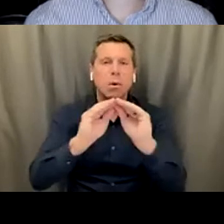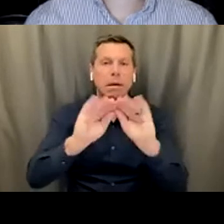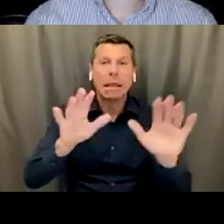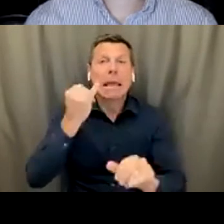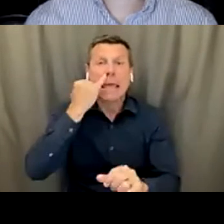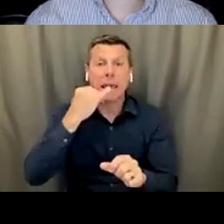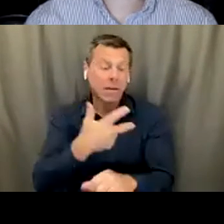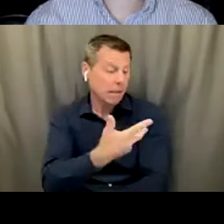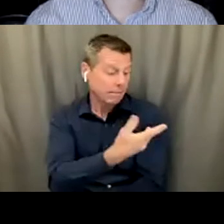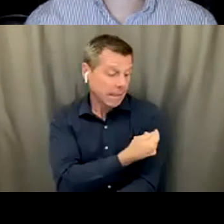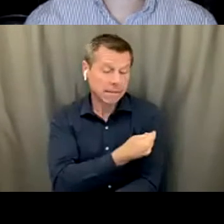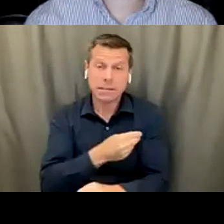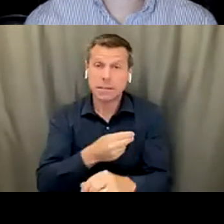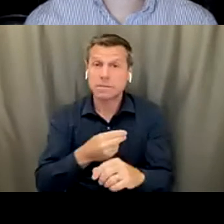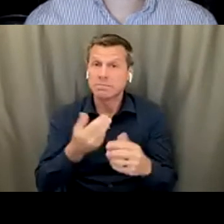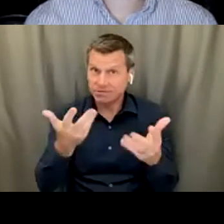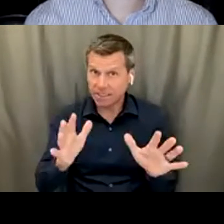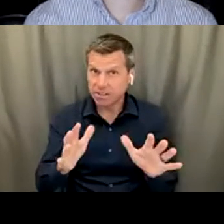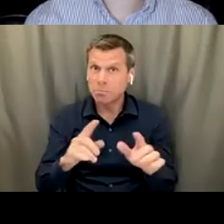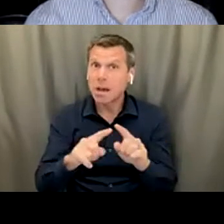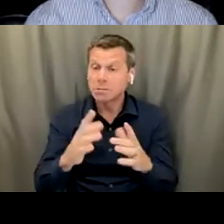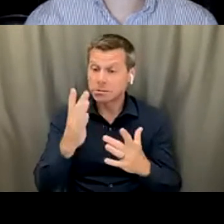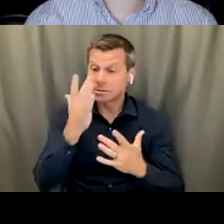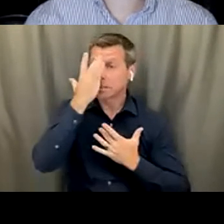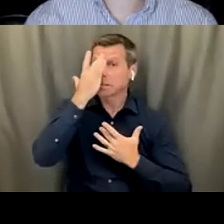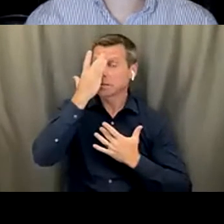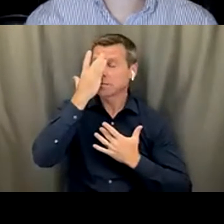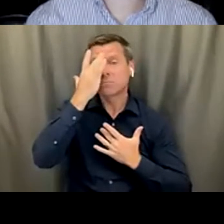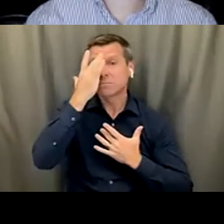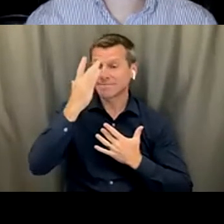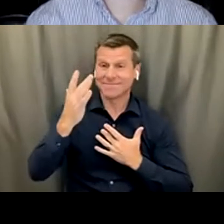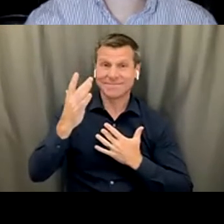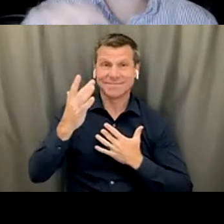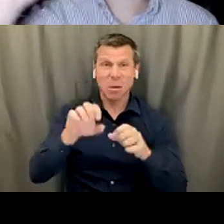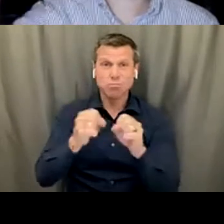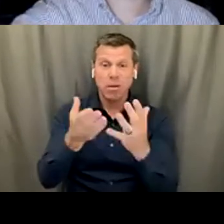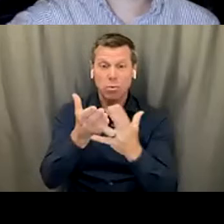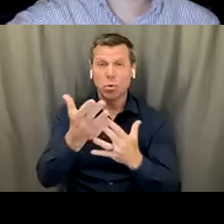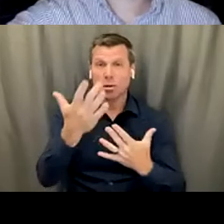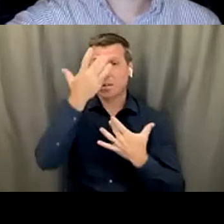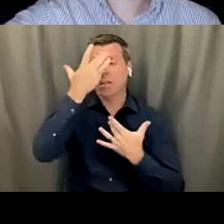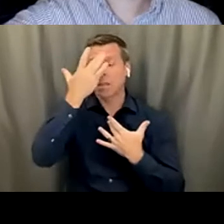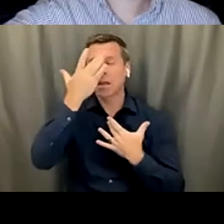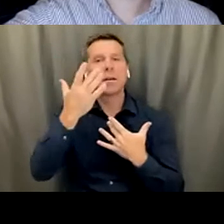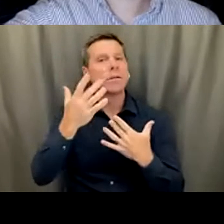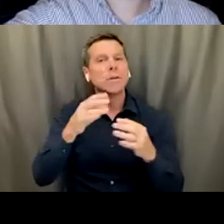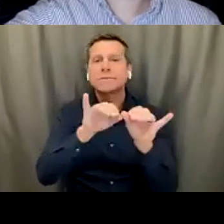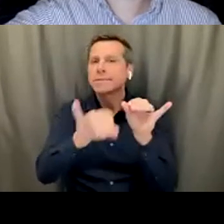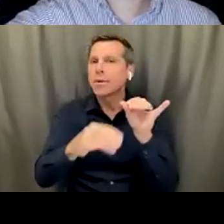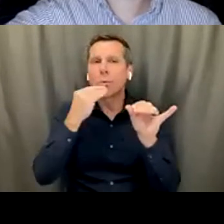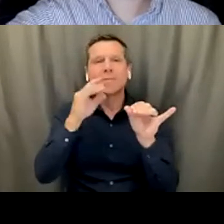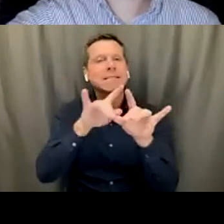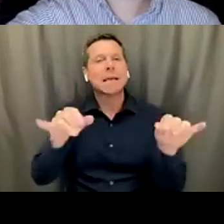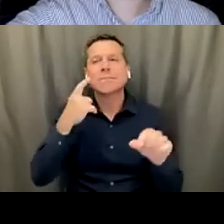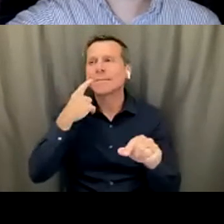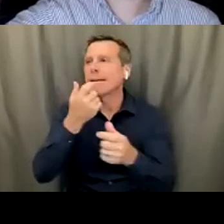vaccinated and you are infected, then no, you have the same self-isolation requirement as anybody, regardless of your vaccine status. If you had